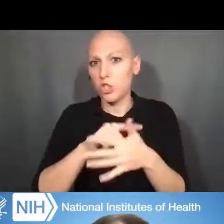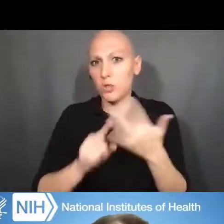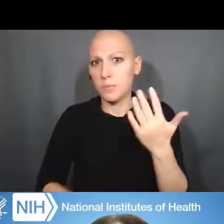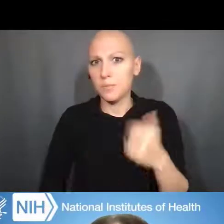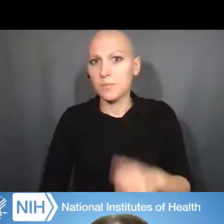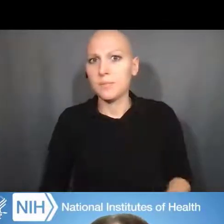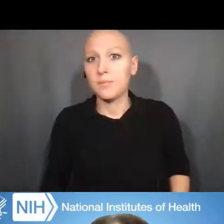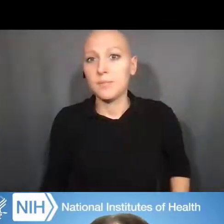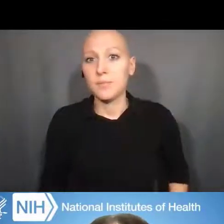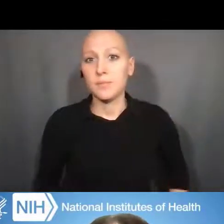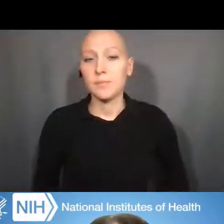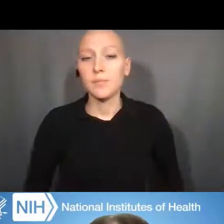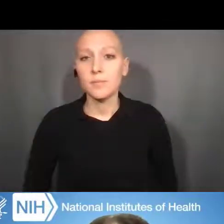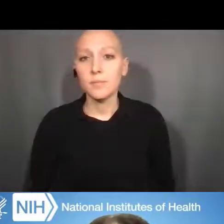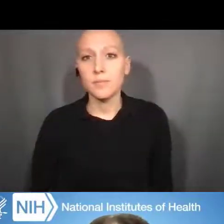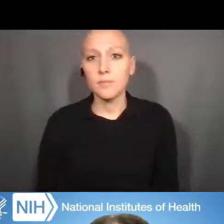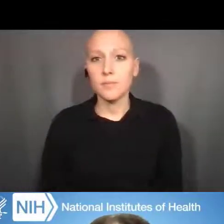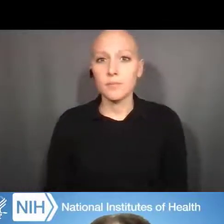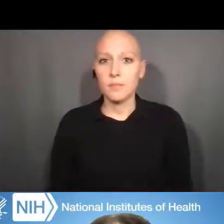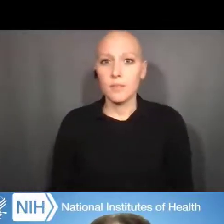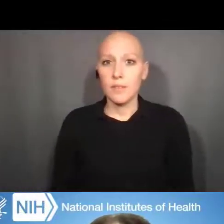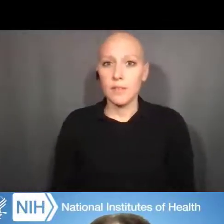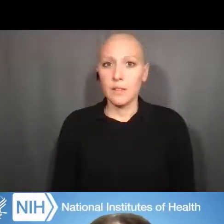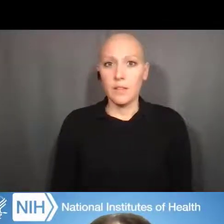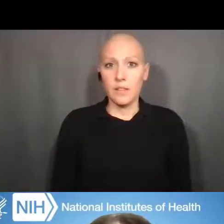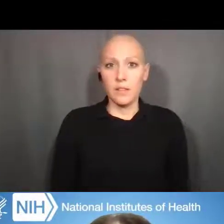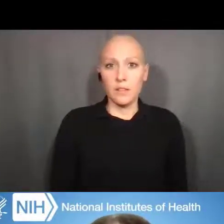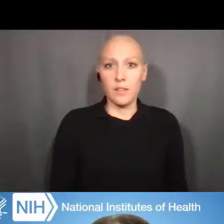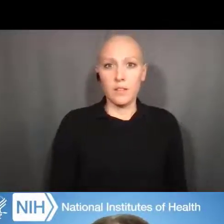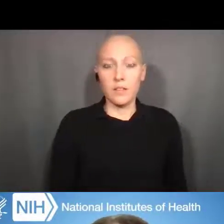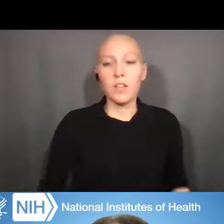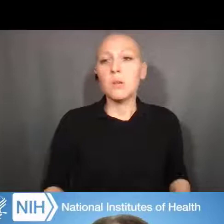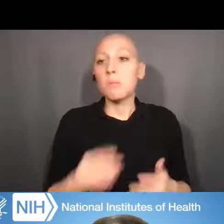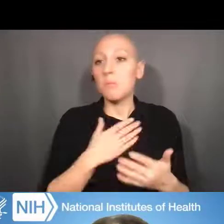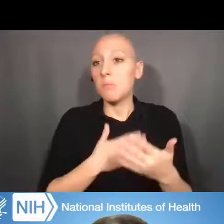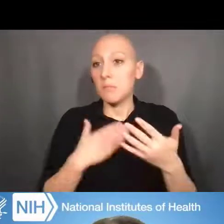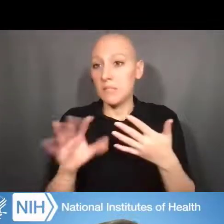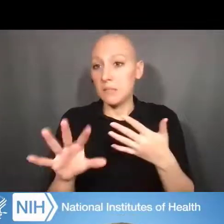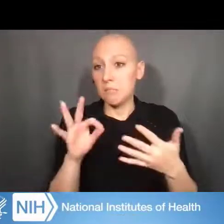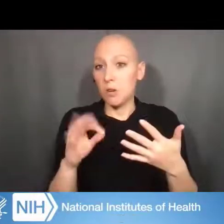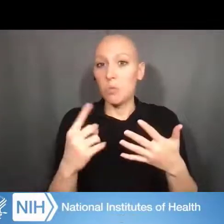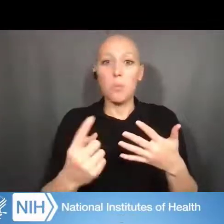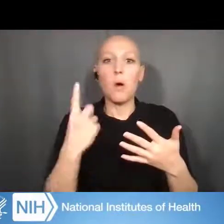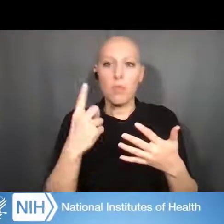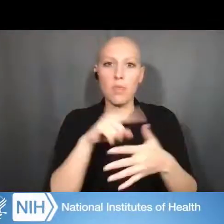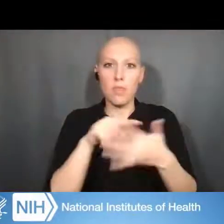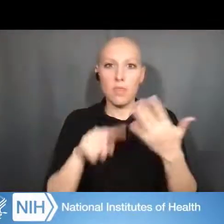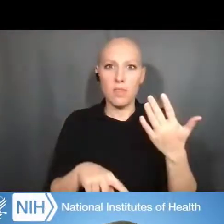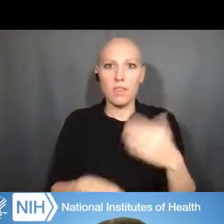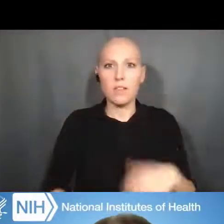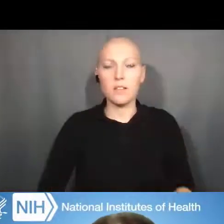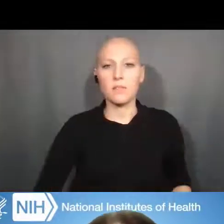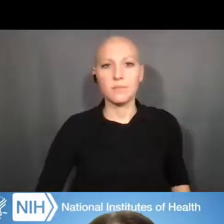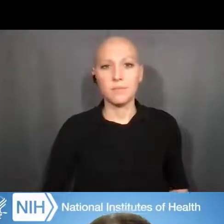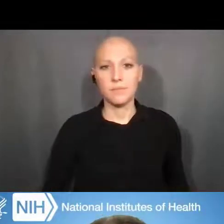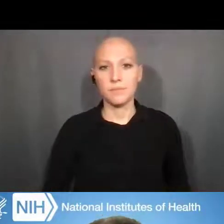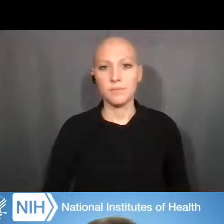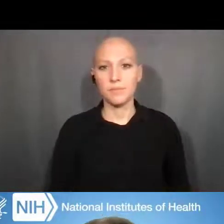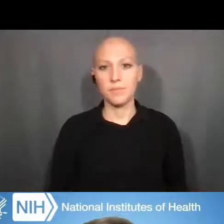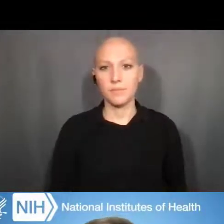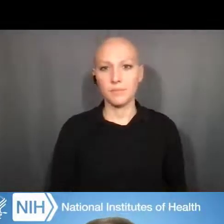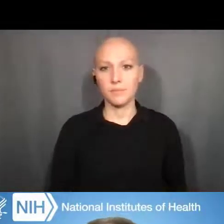is it F, all of the above? Please choose one of these 5 answers.